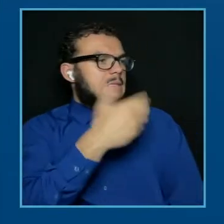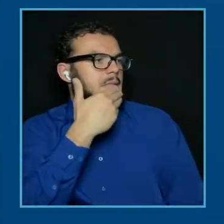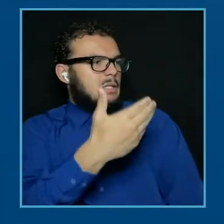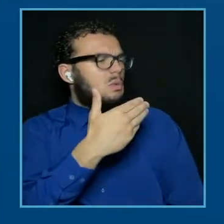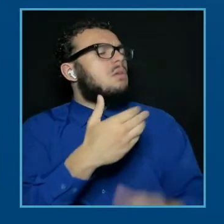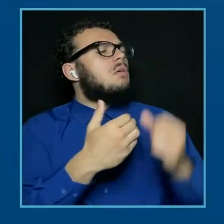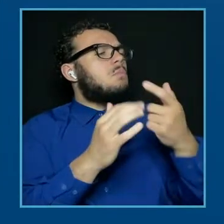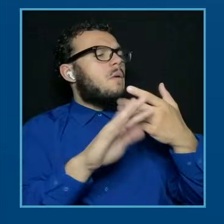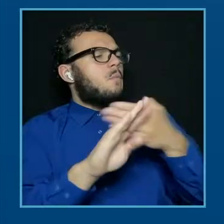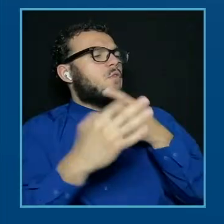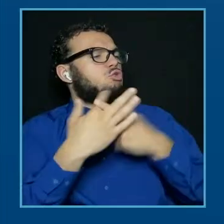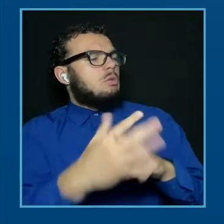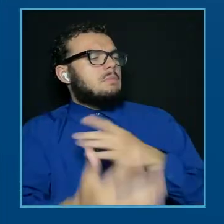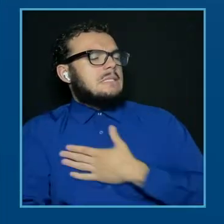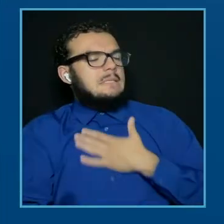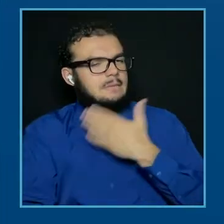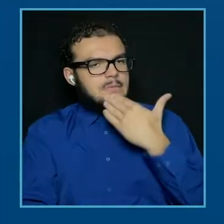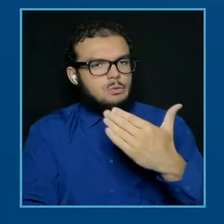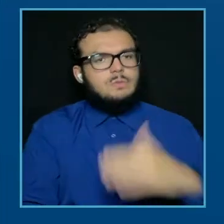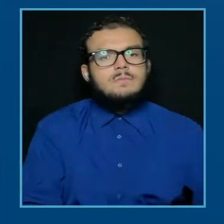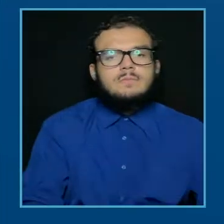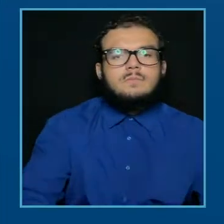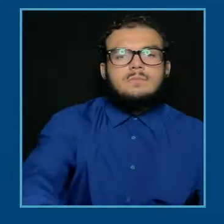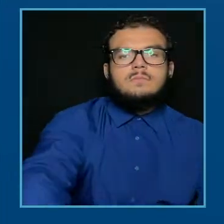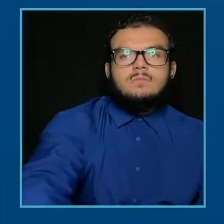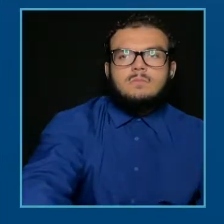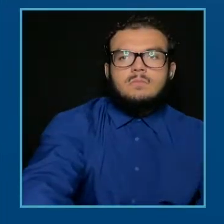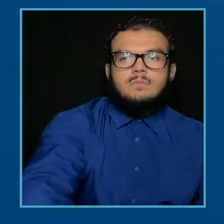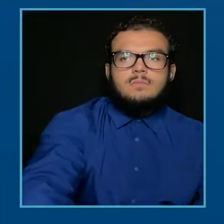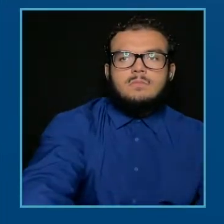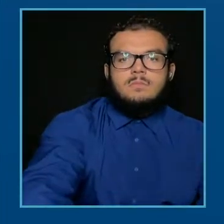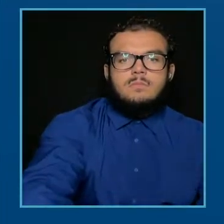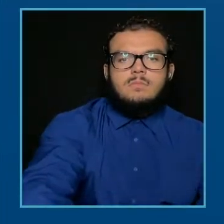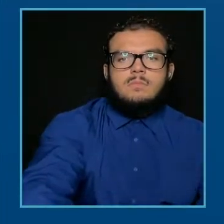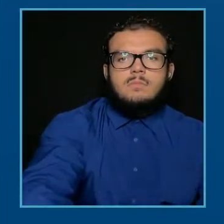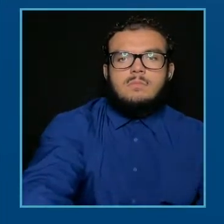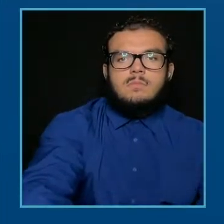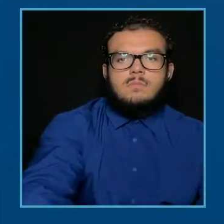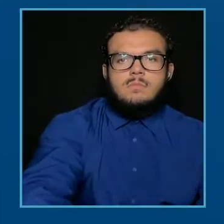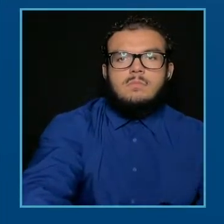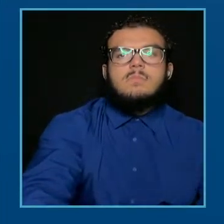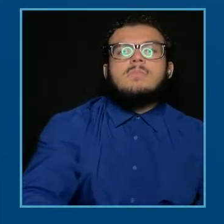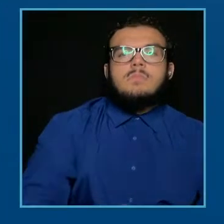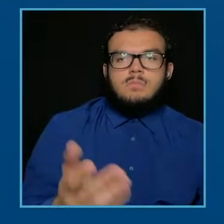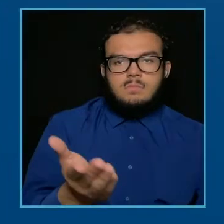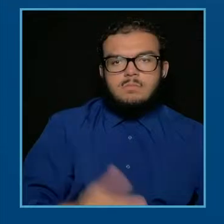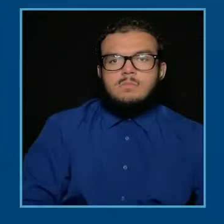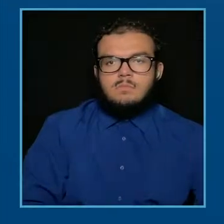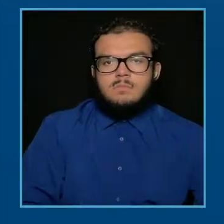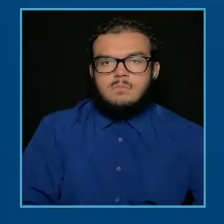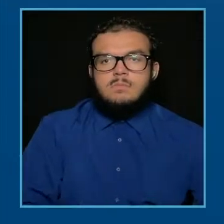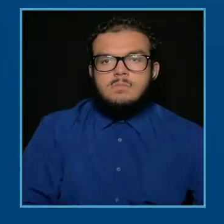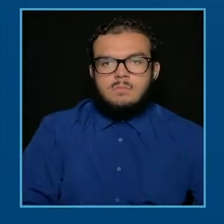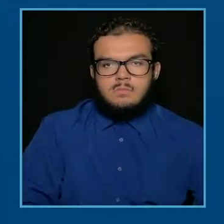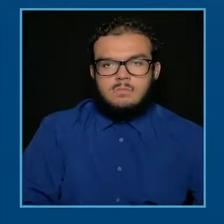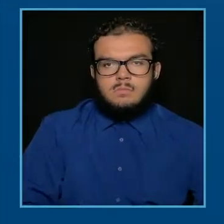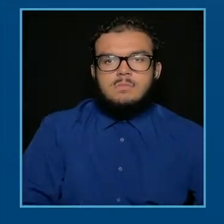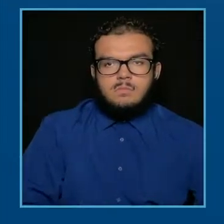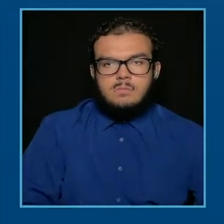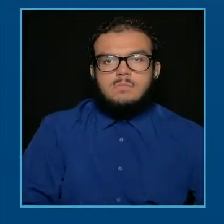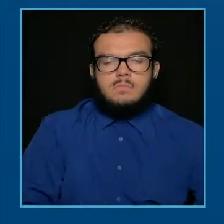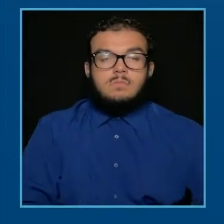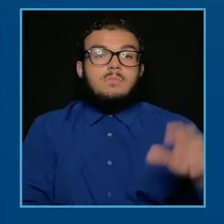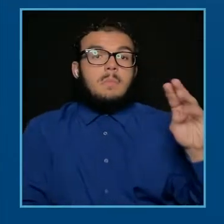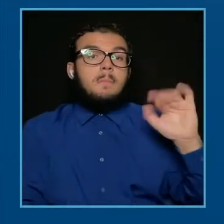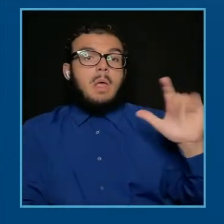start the clock. The resolution submitted by Christine Pelosi and seconded by Michael Kapp reads, in